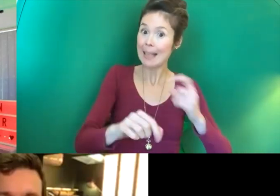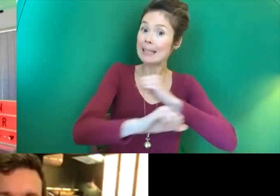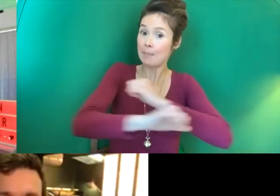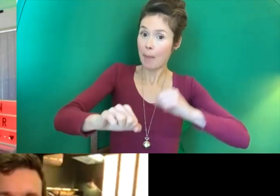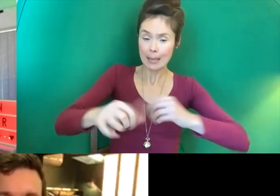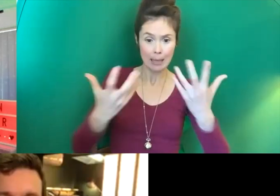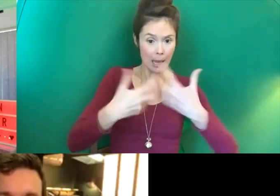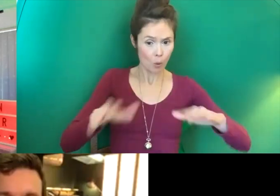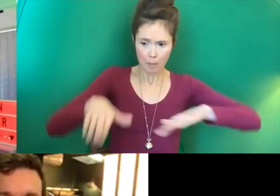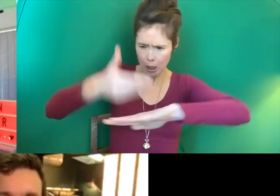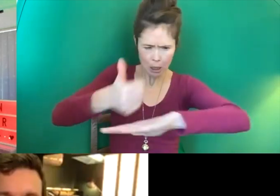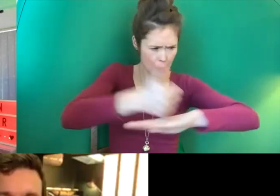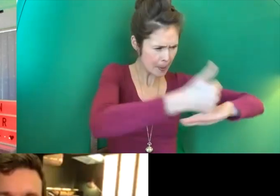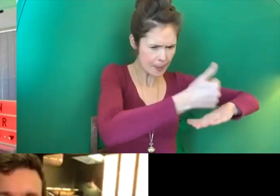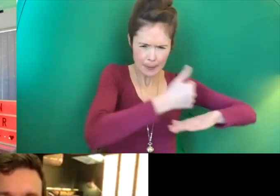that kind of visual thing, we had